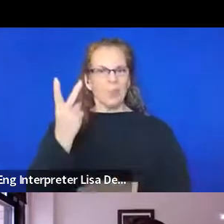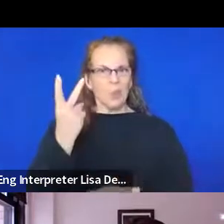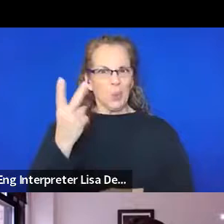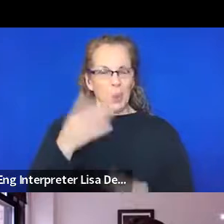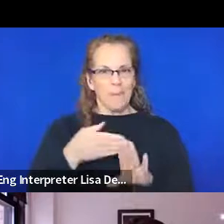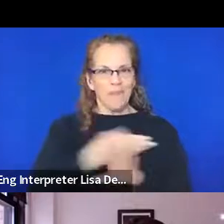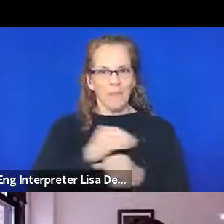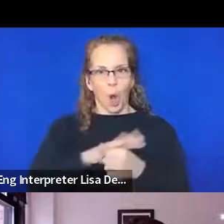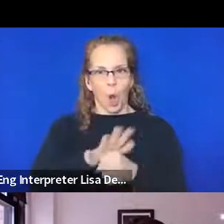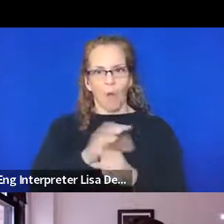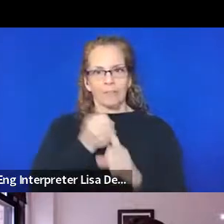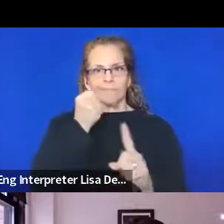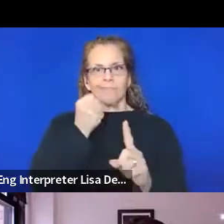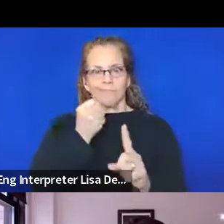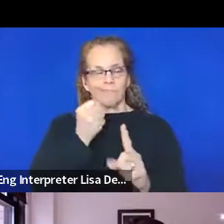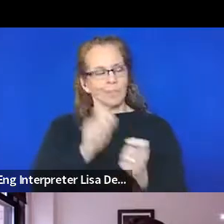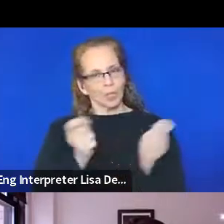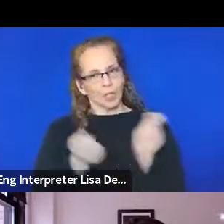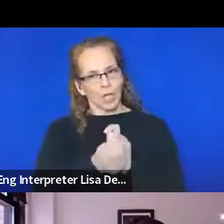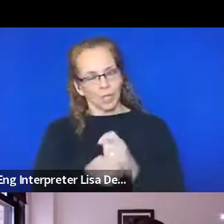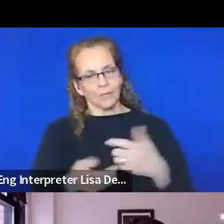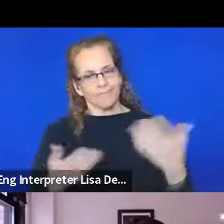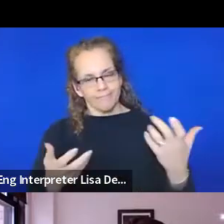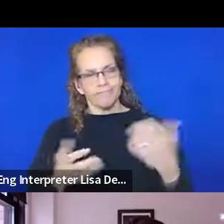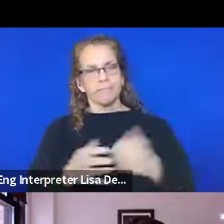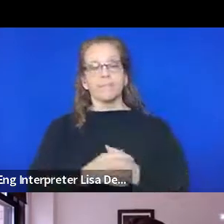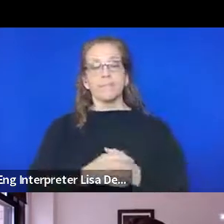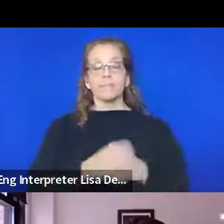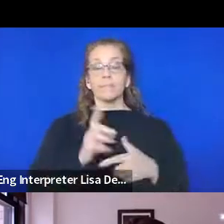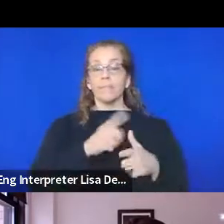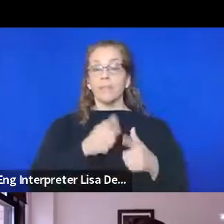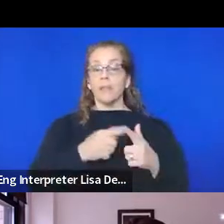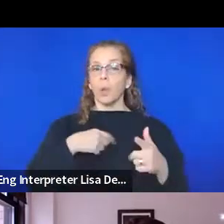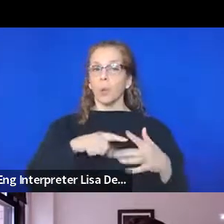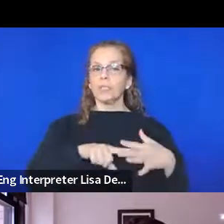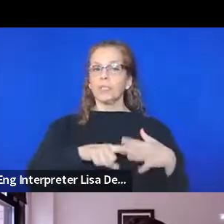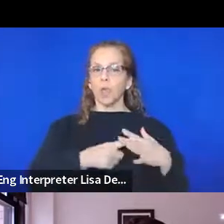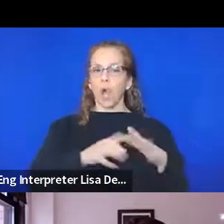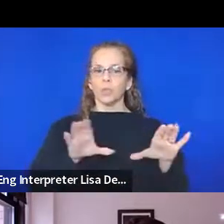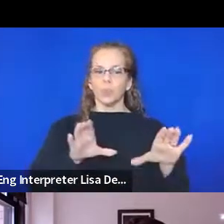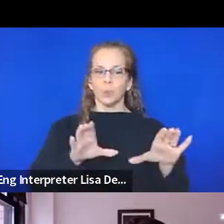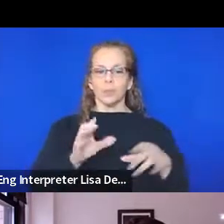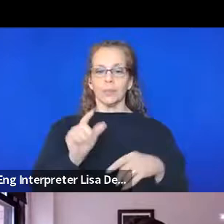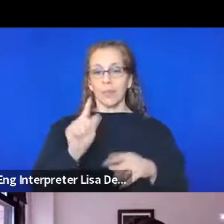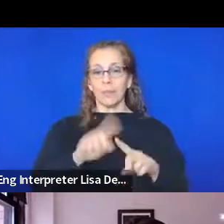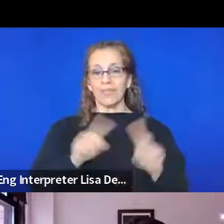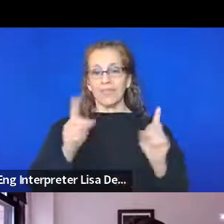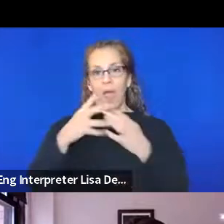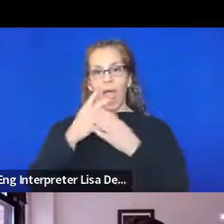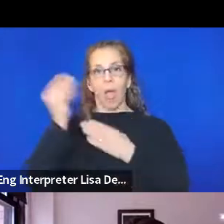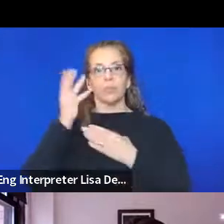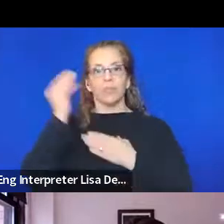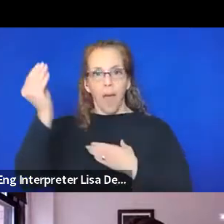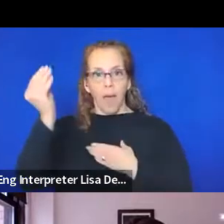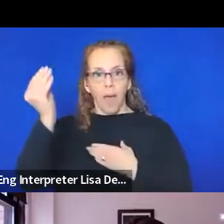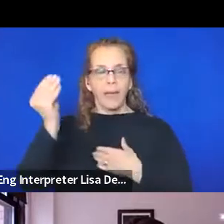hit. But then we started doing a different format outdoors. We do the